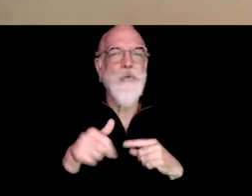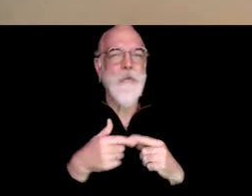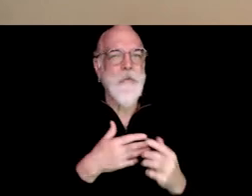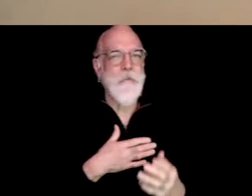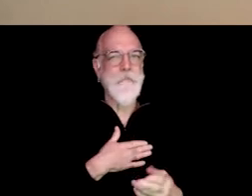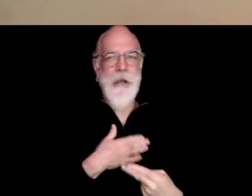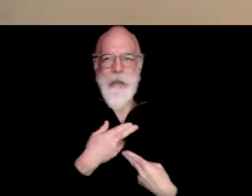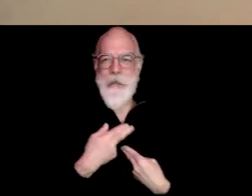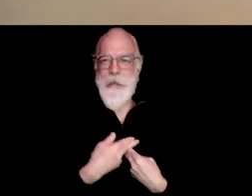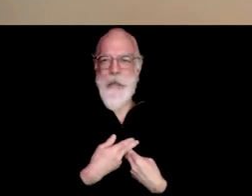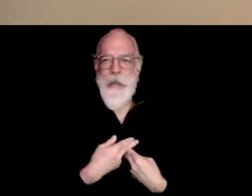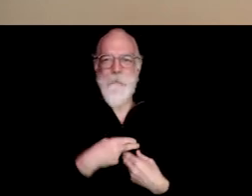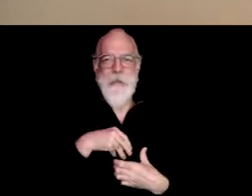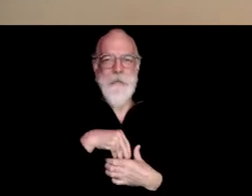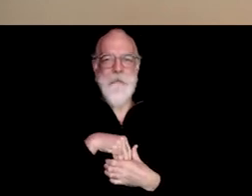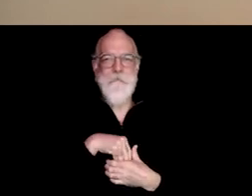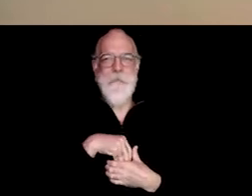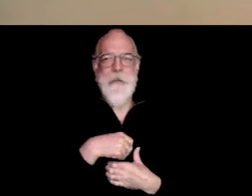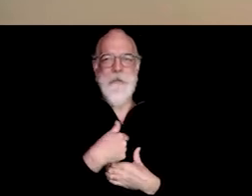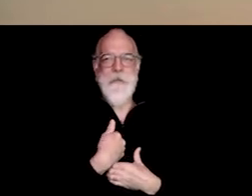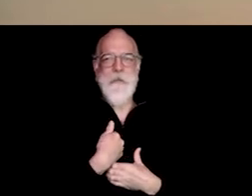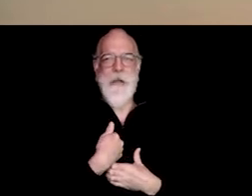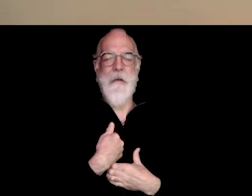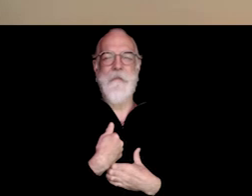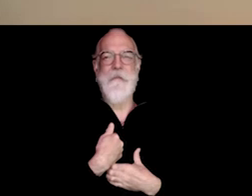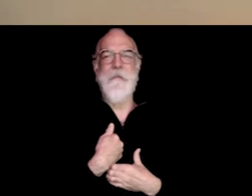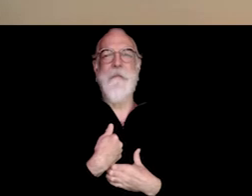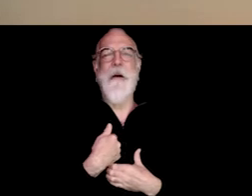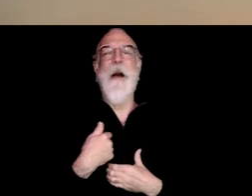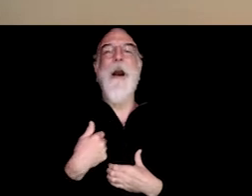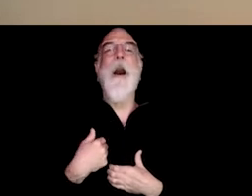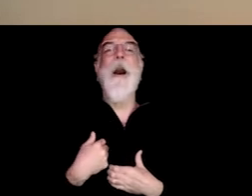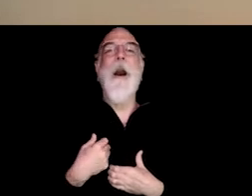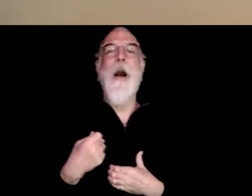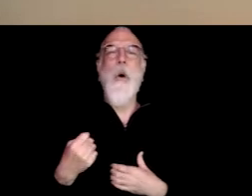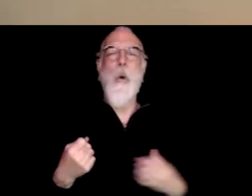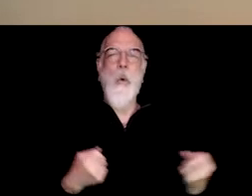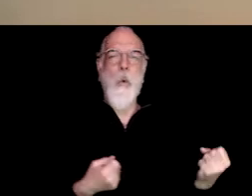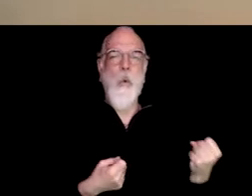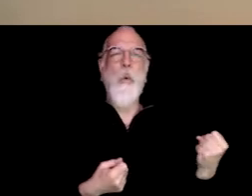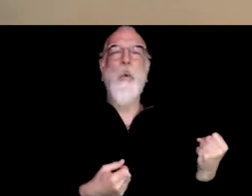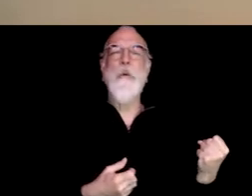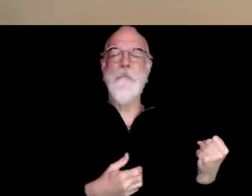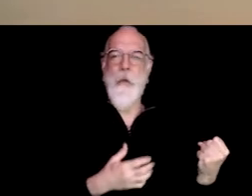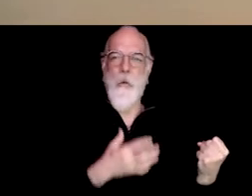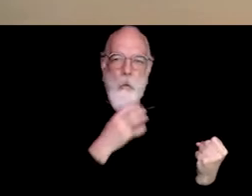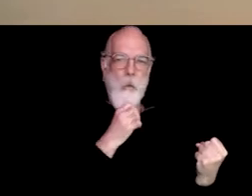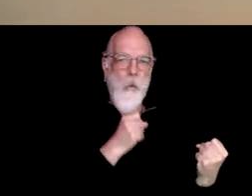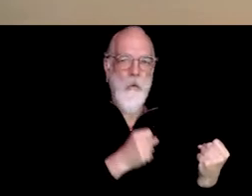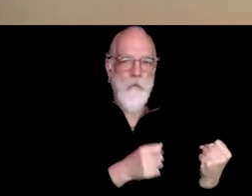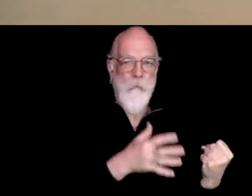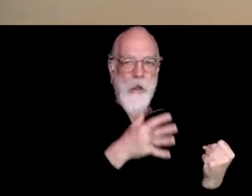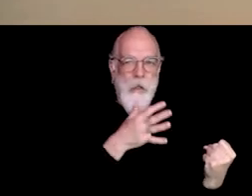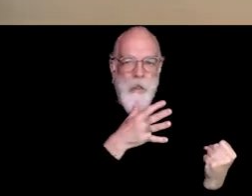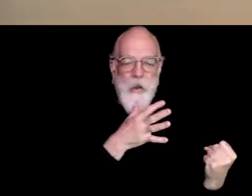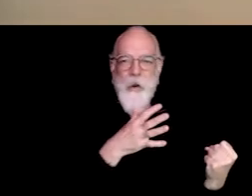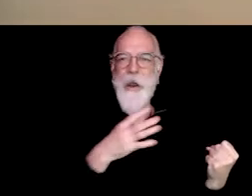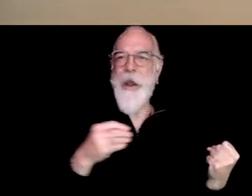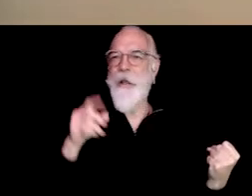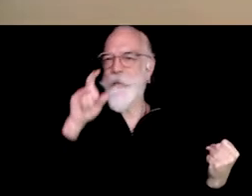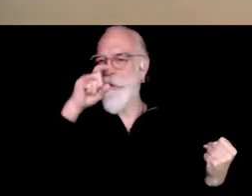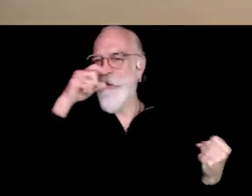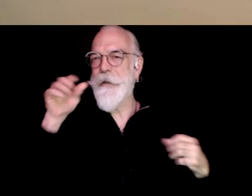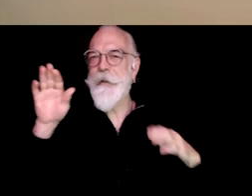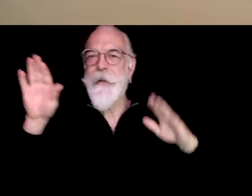named self, I hold this fan from Old Mother and the eagle. With